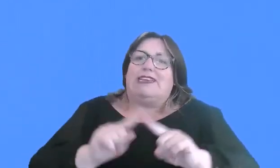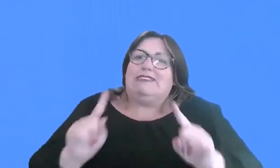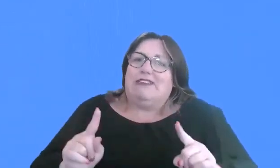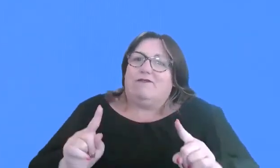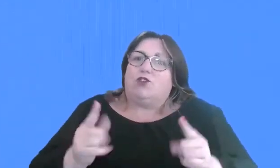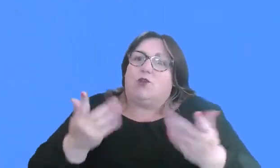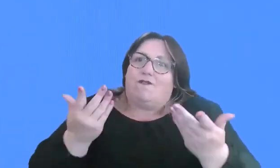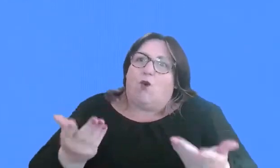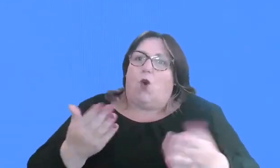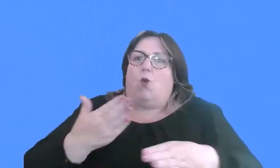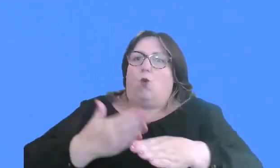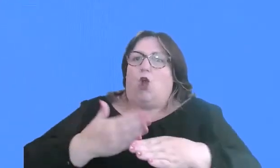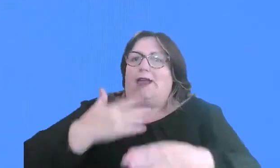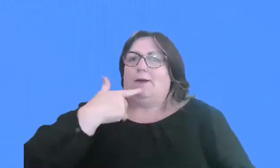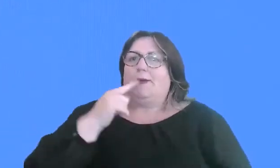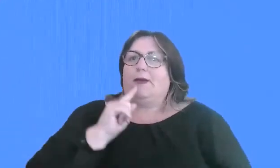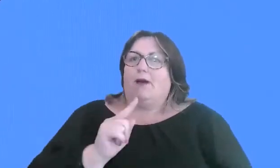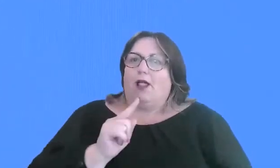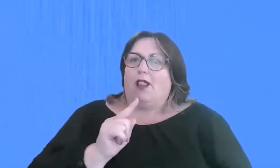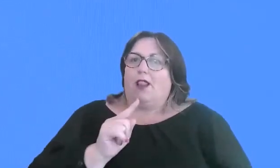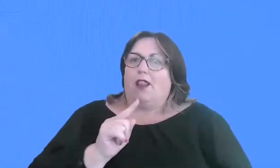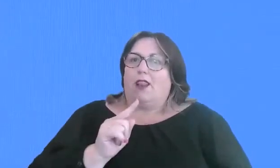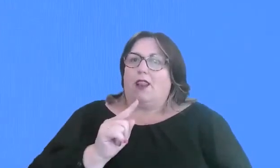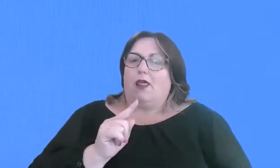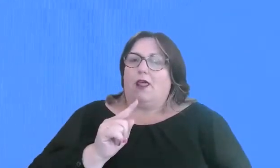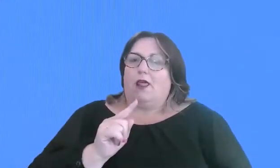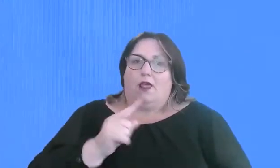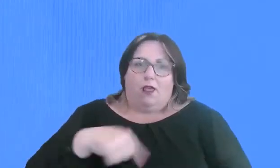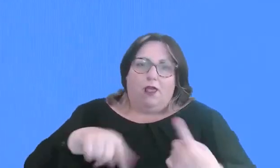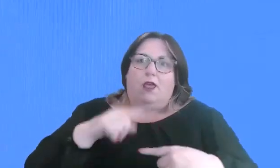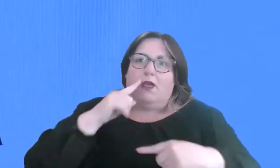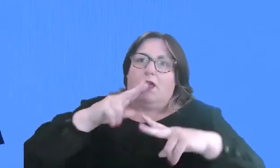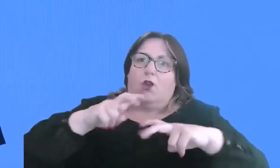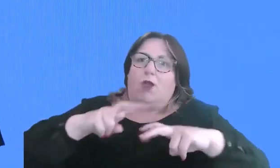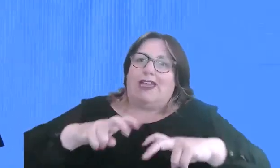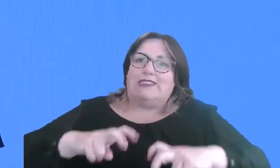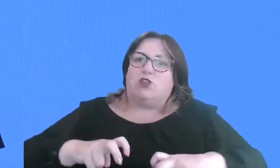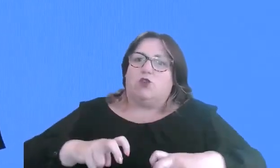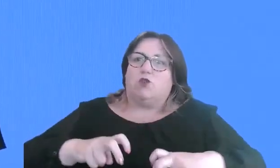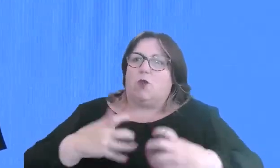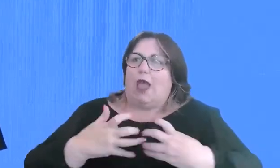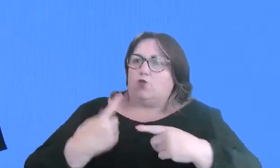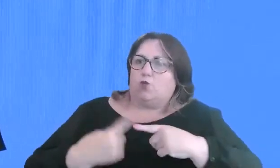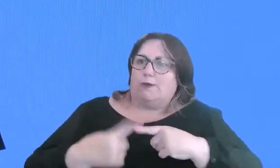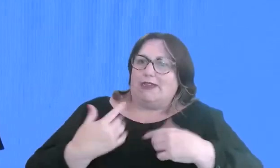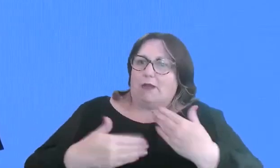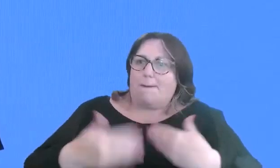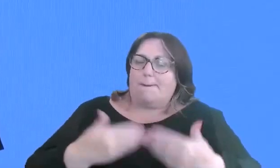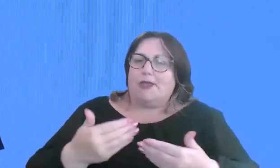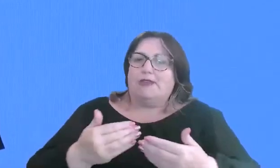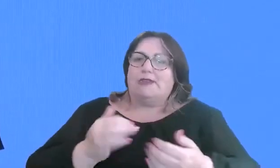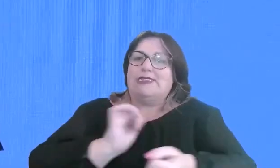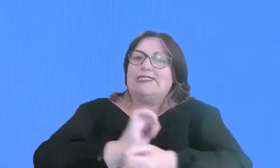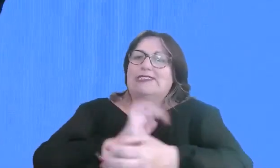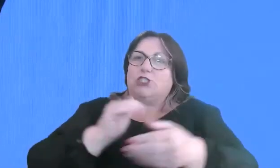across the public realm. We're looking at how can AI speed up discharges from hospitals, hugely important. We